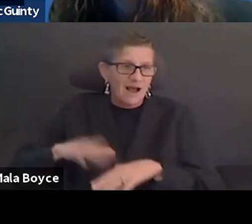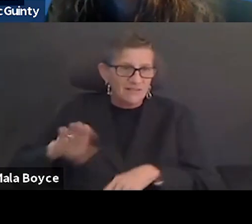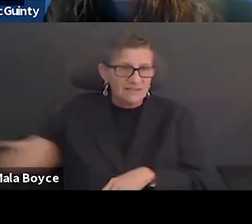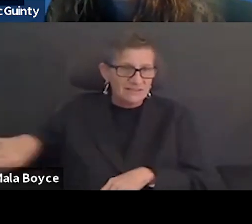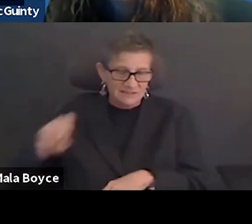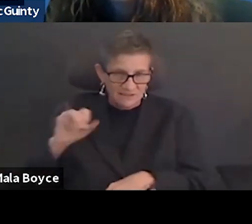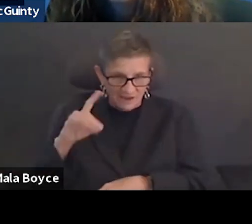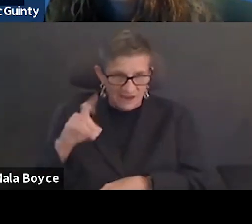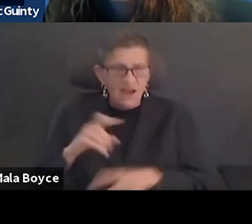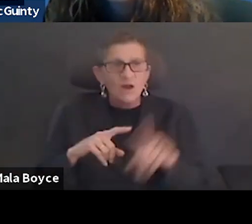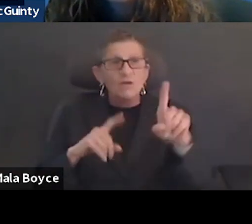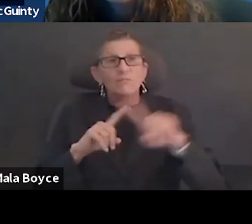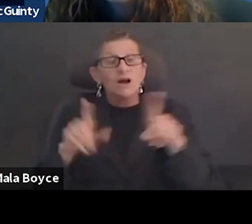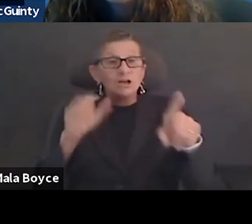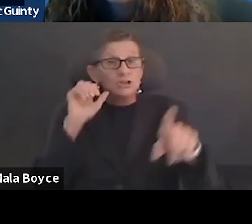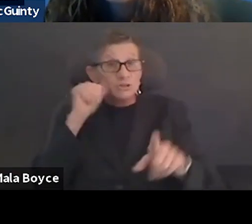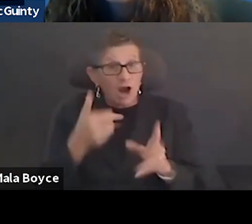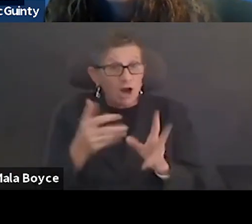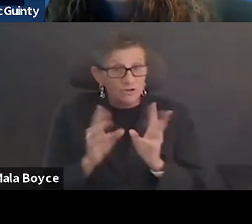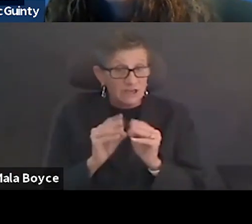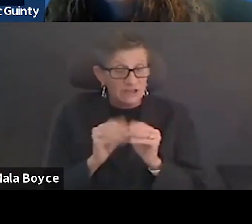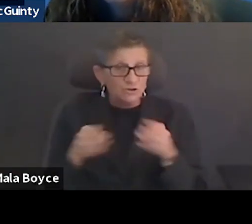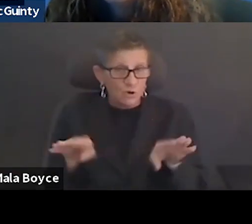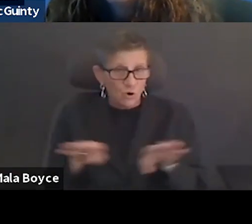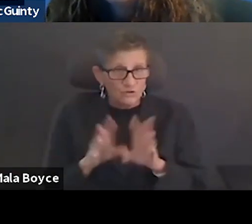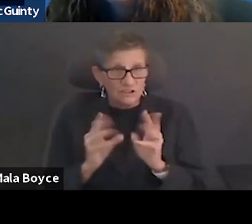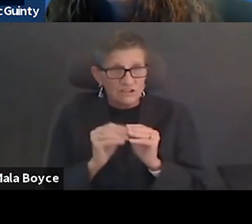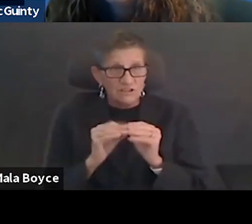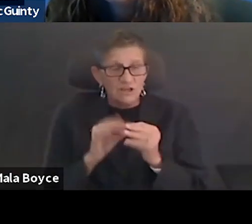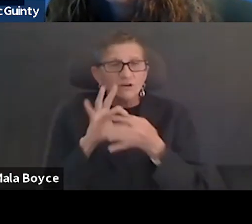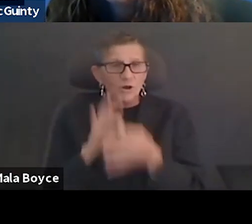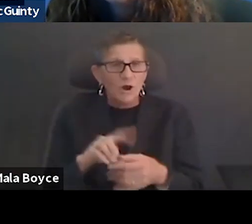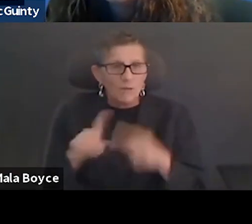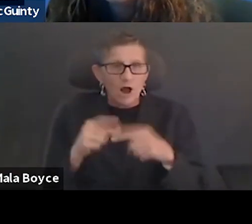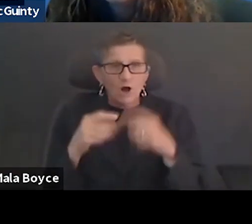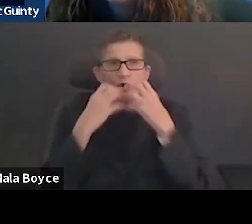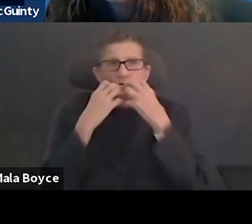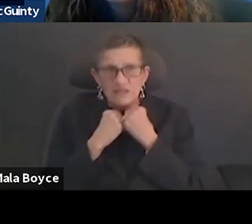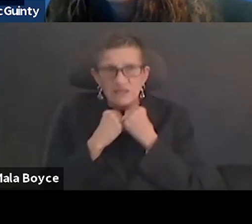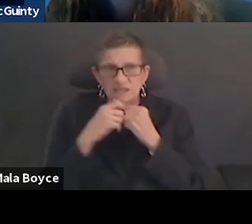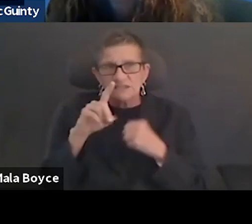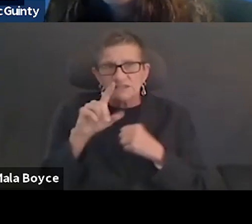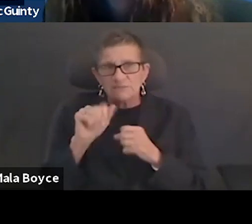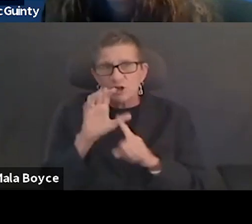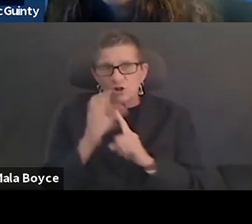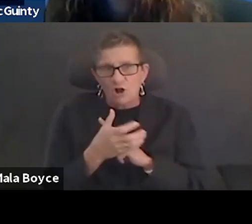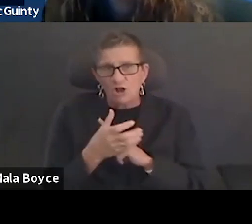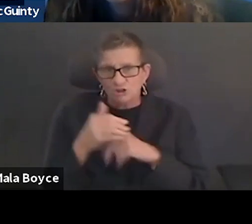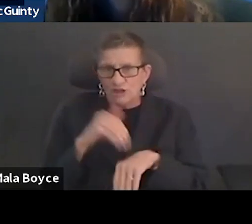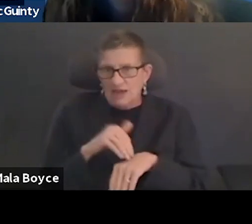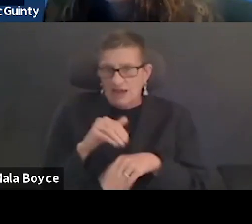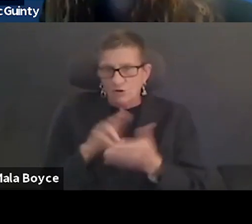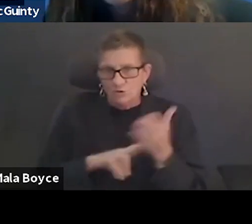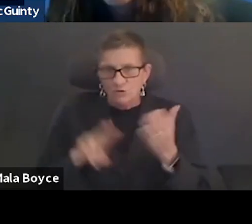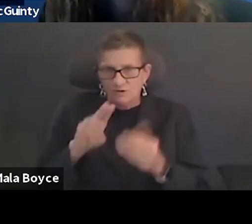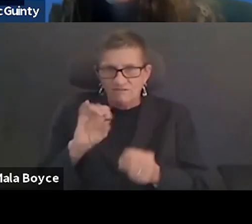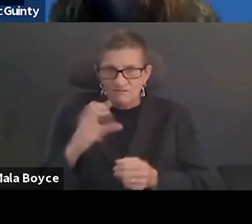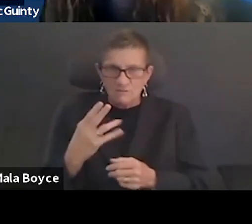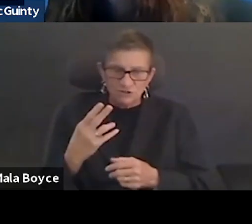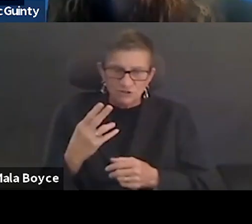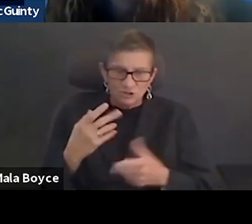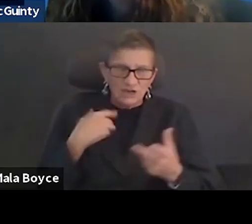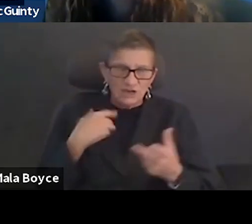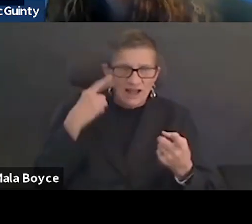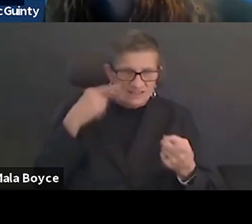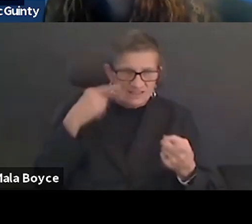end as well, but tomorrow's session, our closing session, is around embracing disability culture at U of M. I think that's part of this as well. And I think